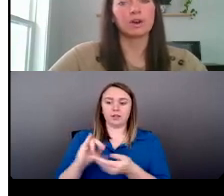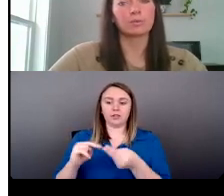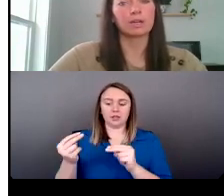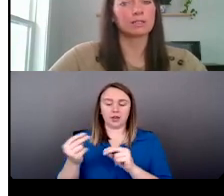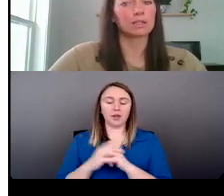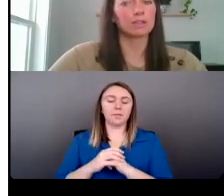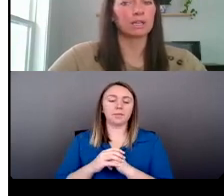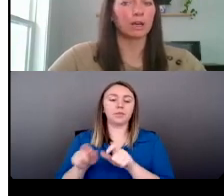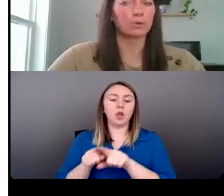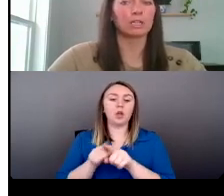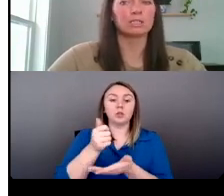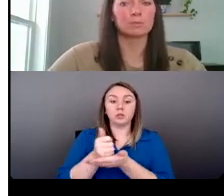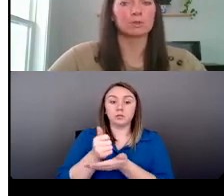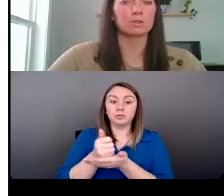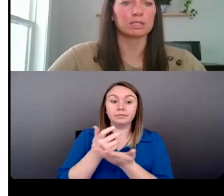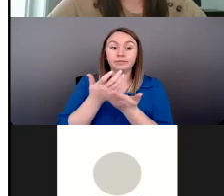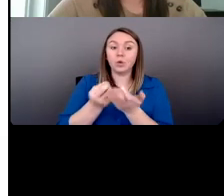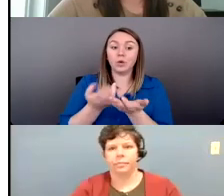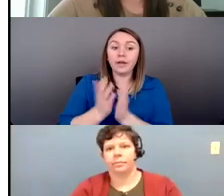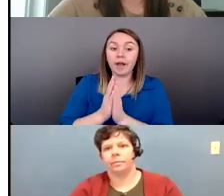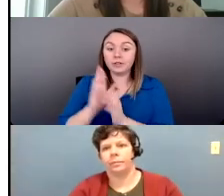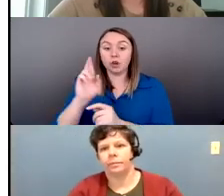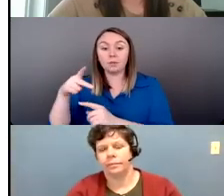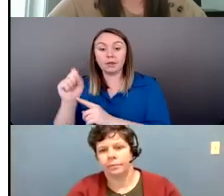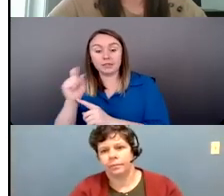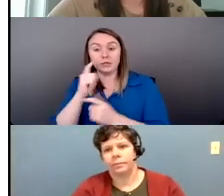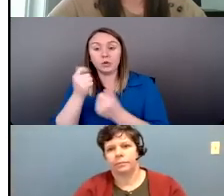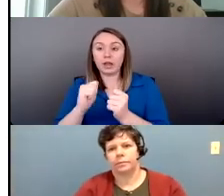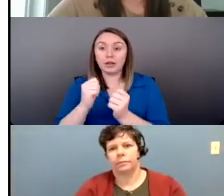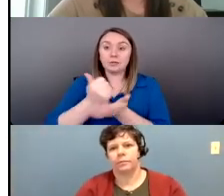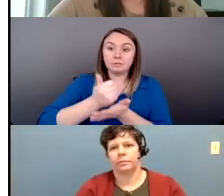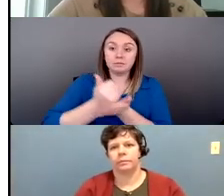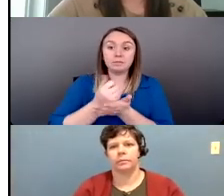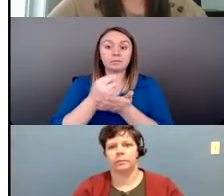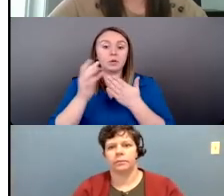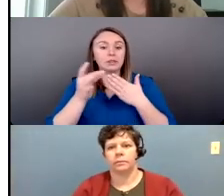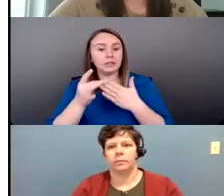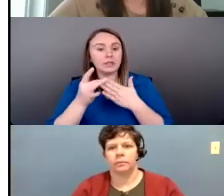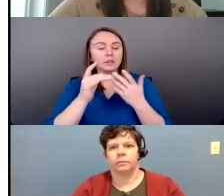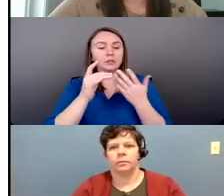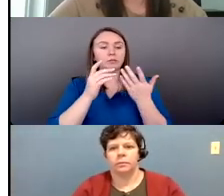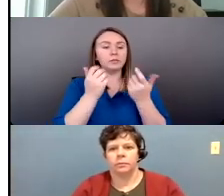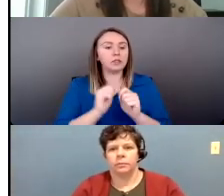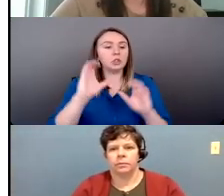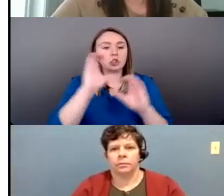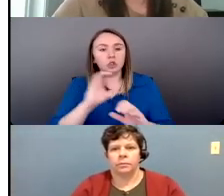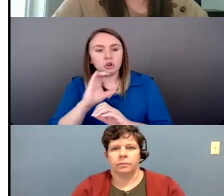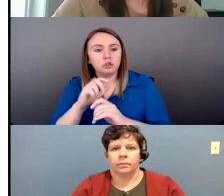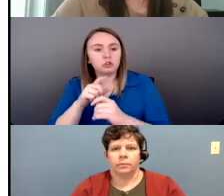the RPS if they need help with any tips or leads that are coming in. They can follow up on any searches that they can do on any